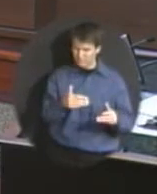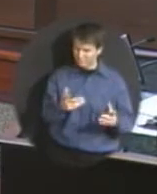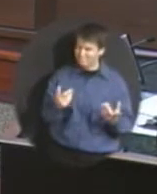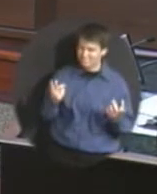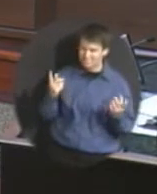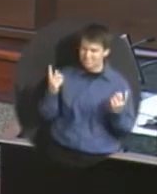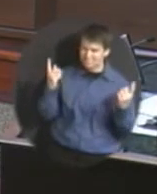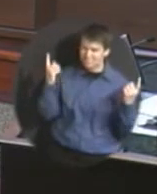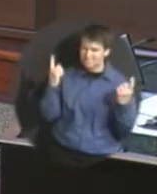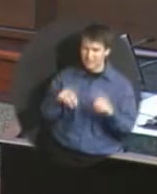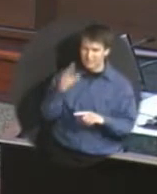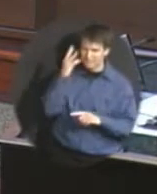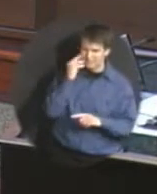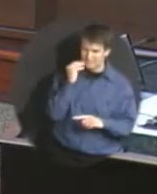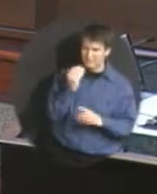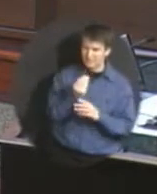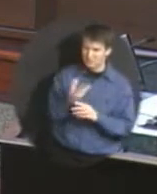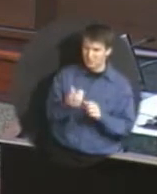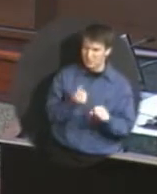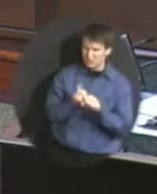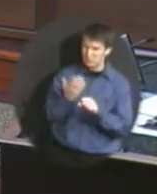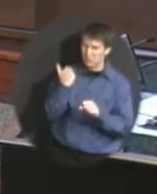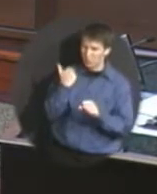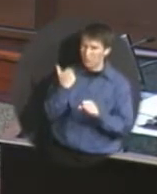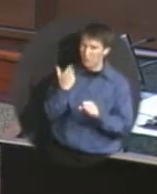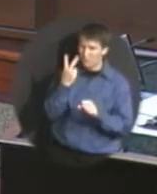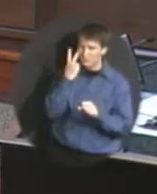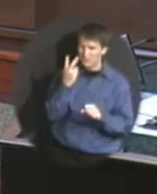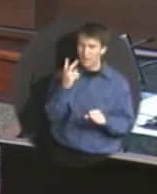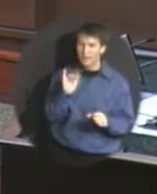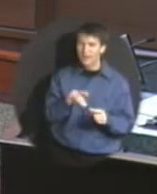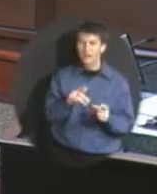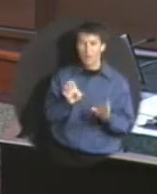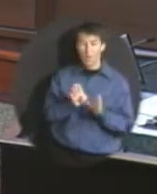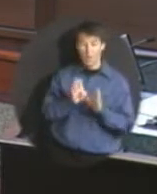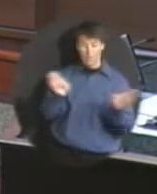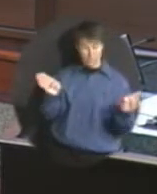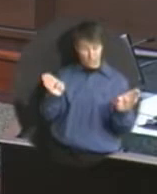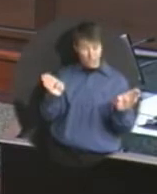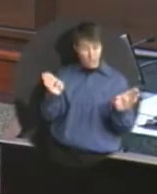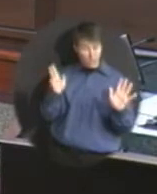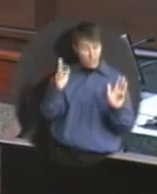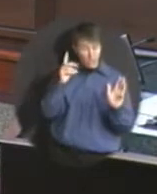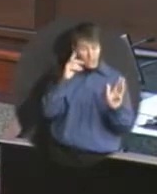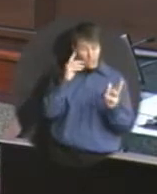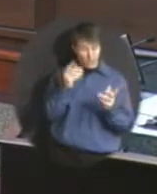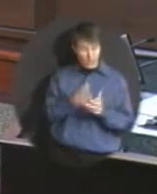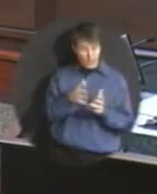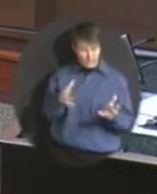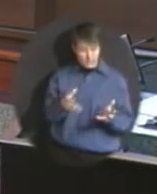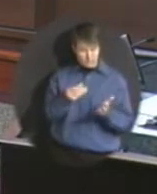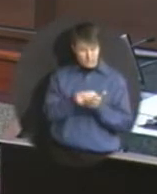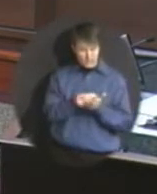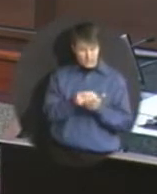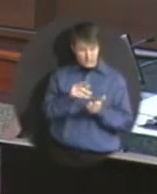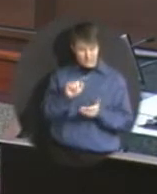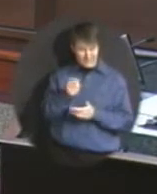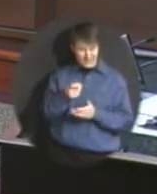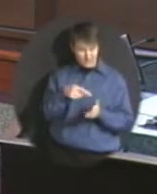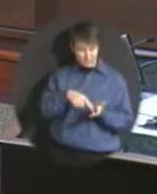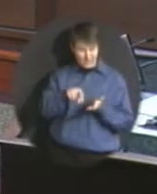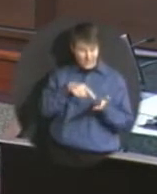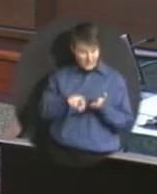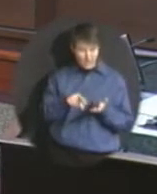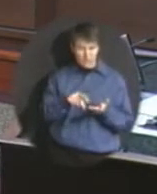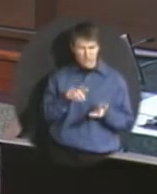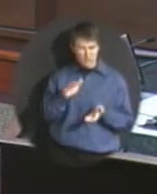ago when we had that big spike. The overall dollars that they paid out weren't increased, but when you